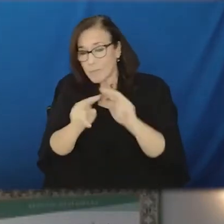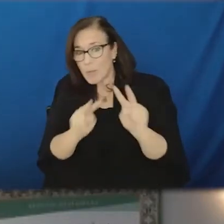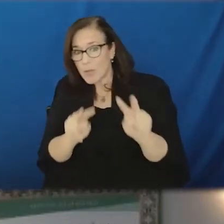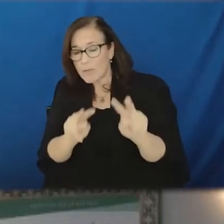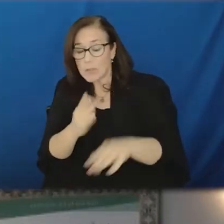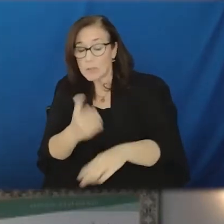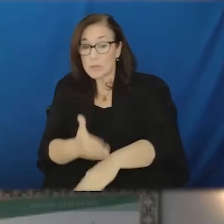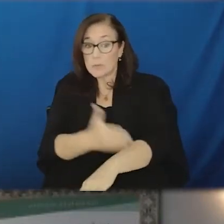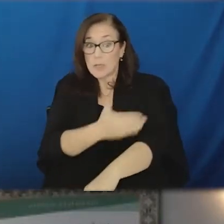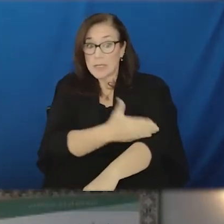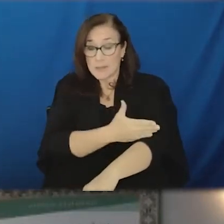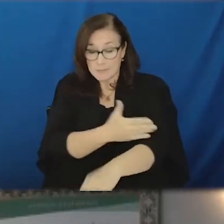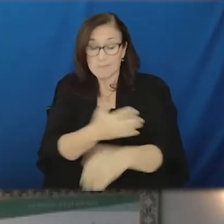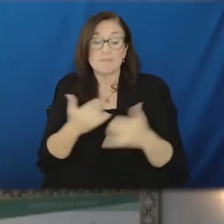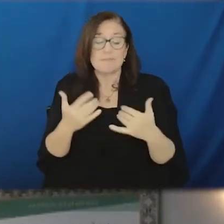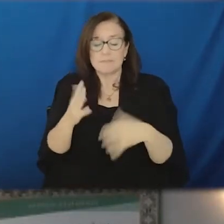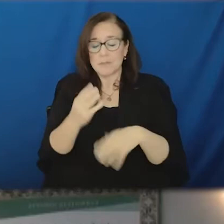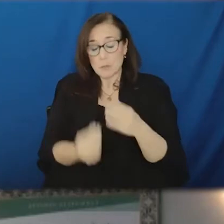better regarding the